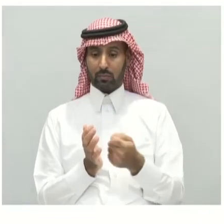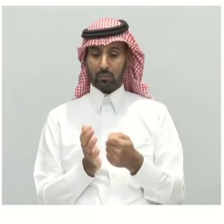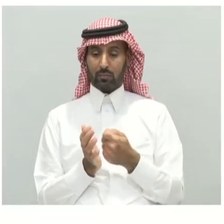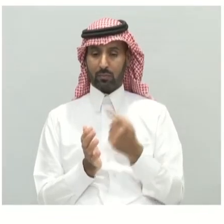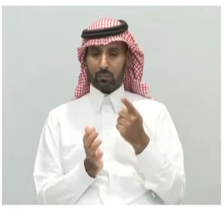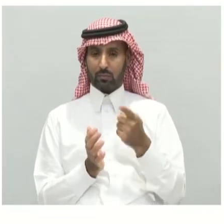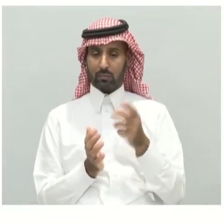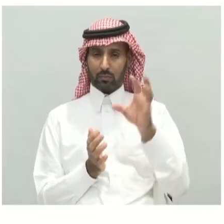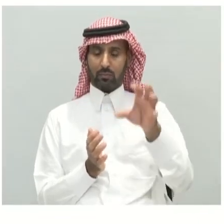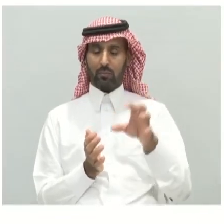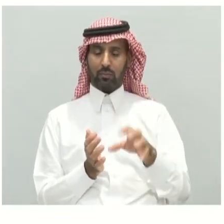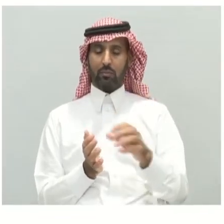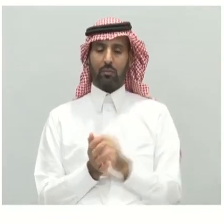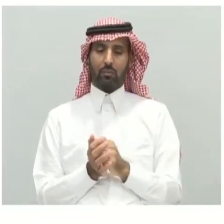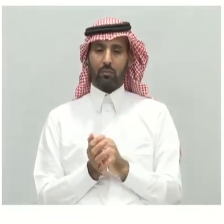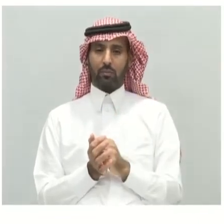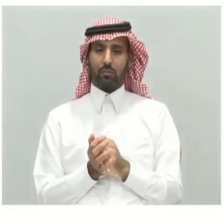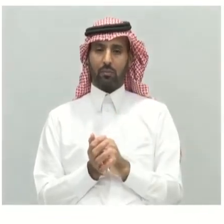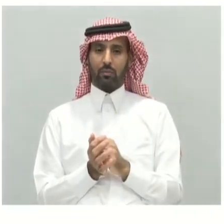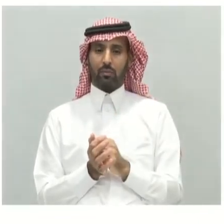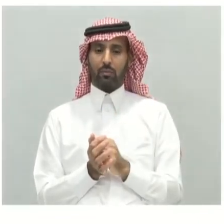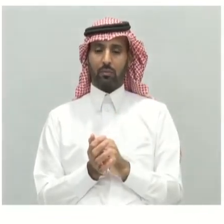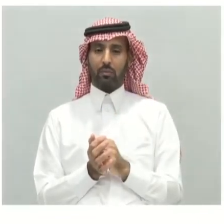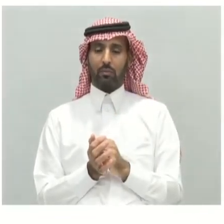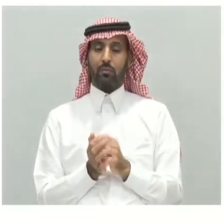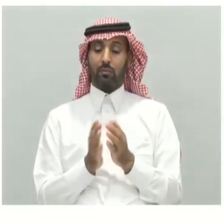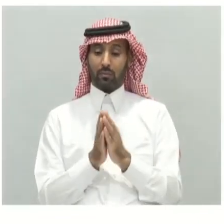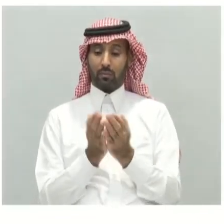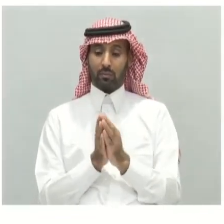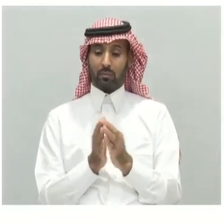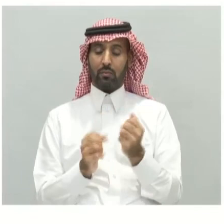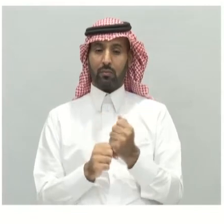your homework on your workbook,